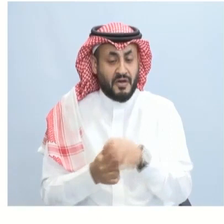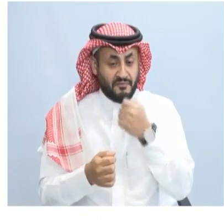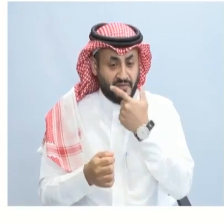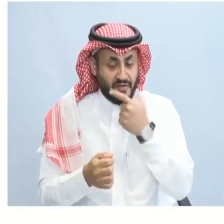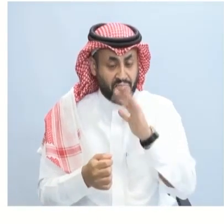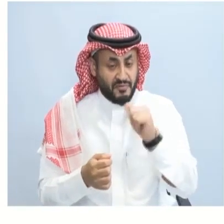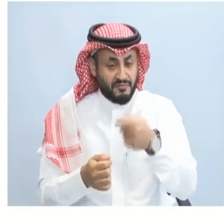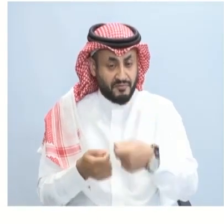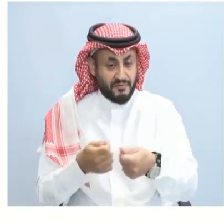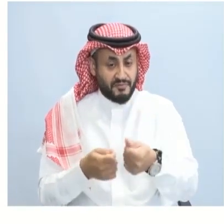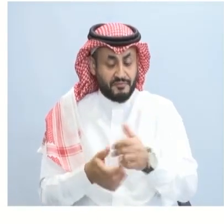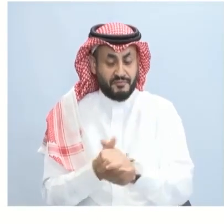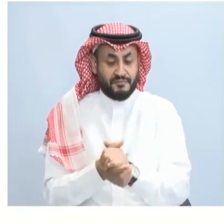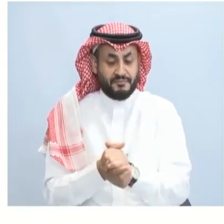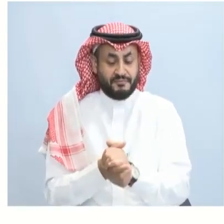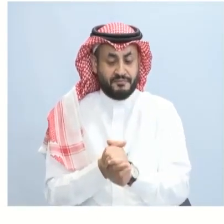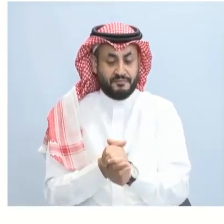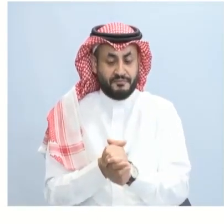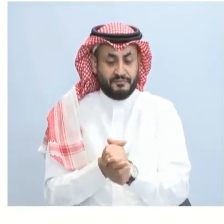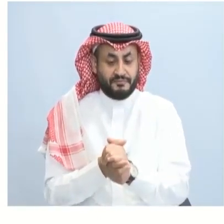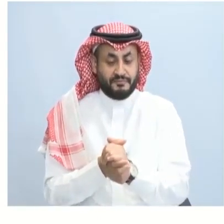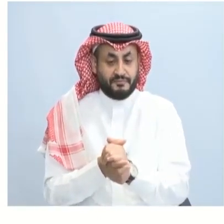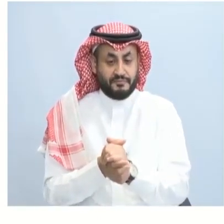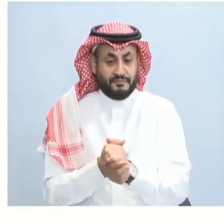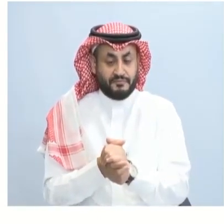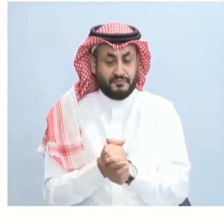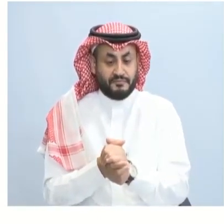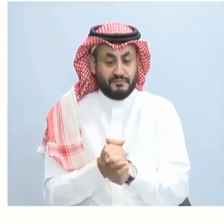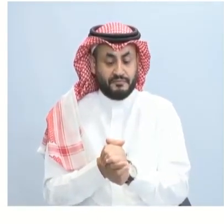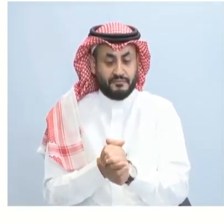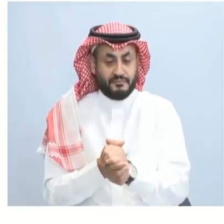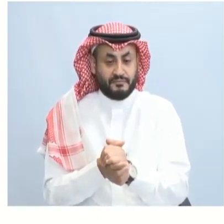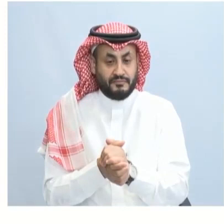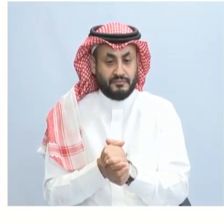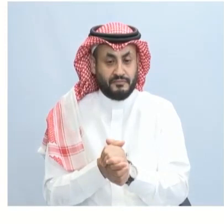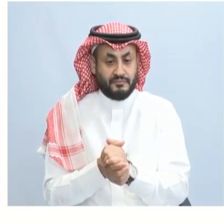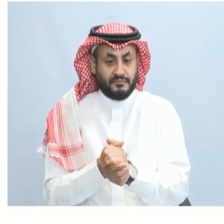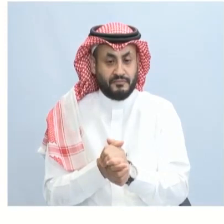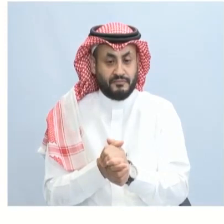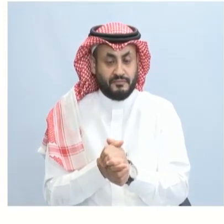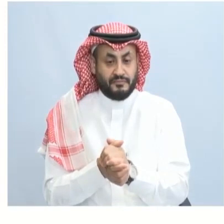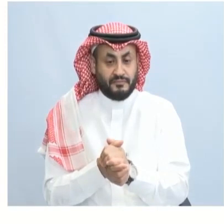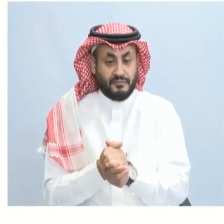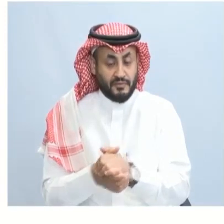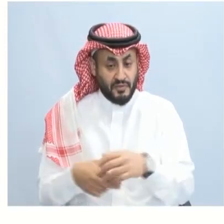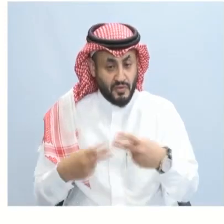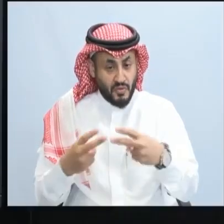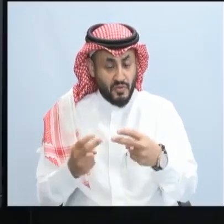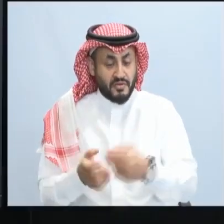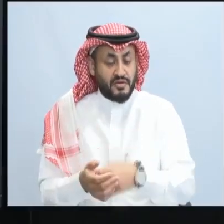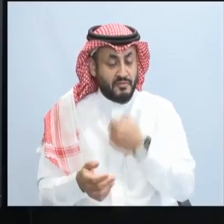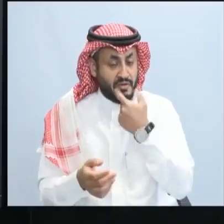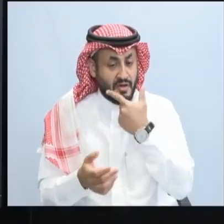question. It's not about having money. It's about being rich. Can you be happy without being rich? Can